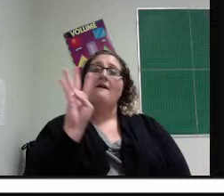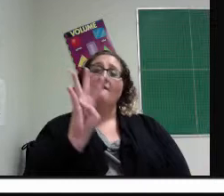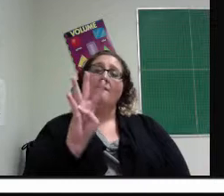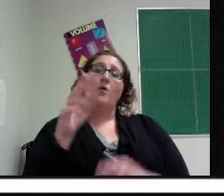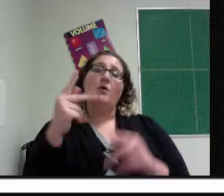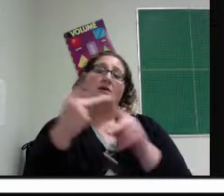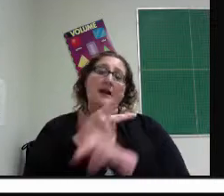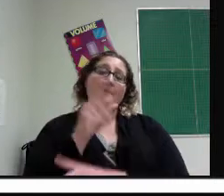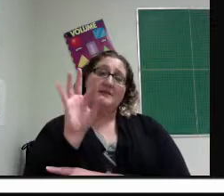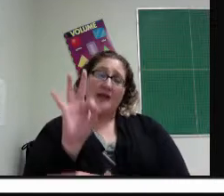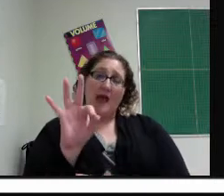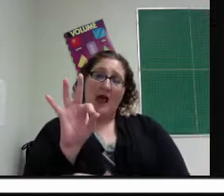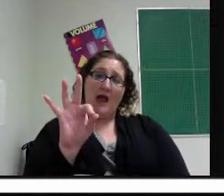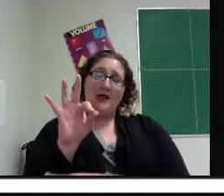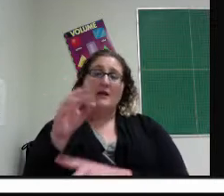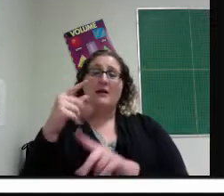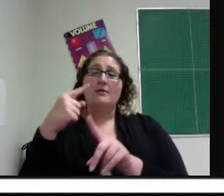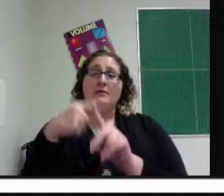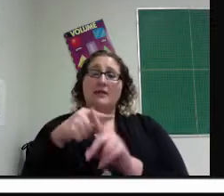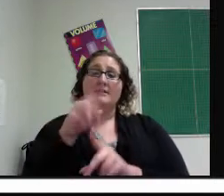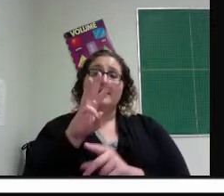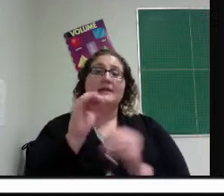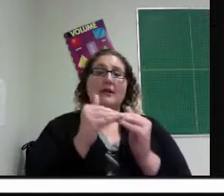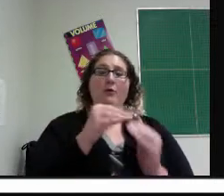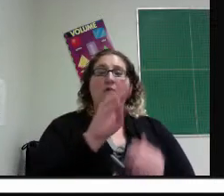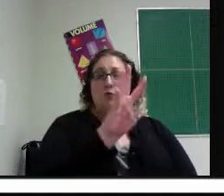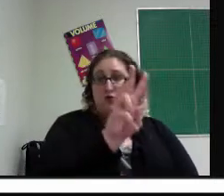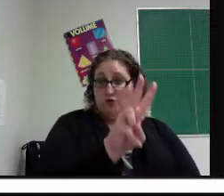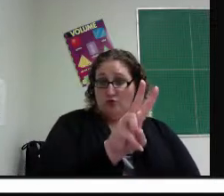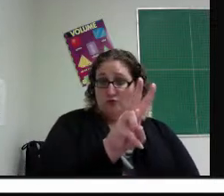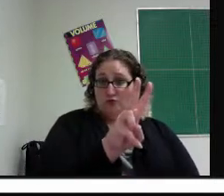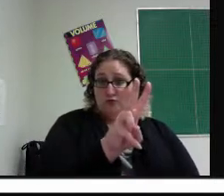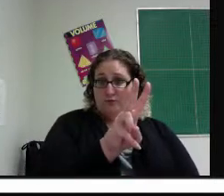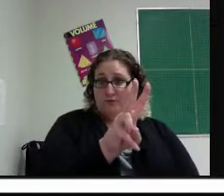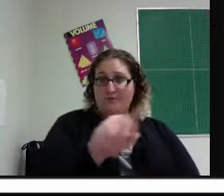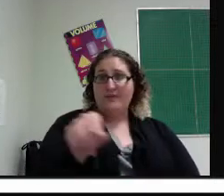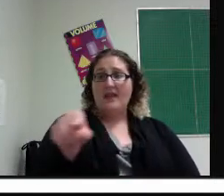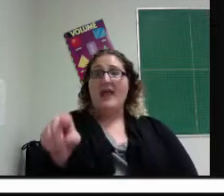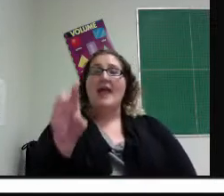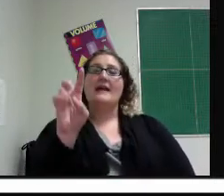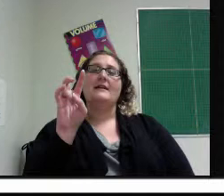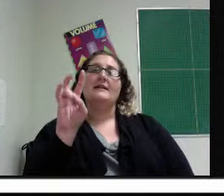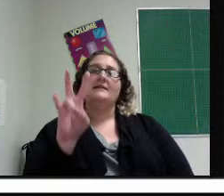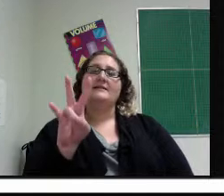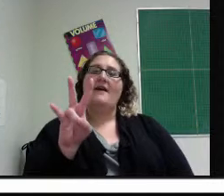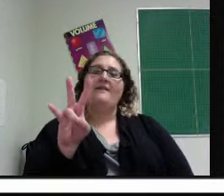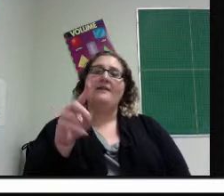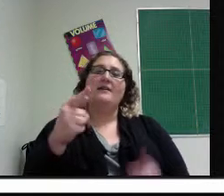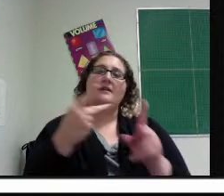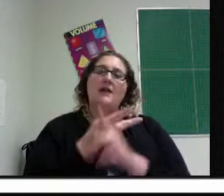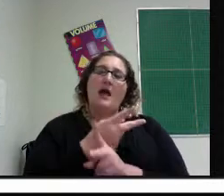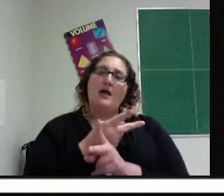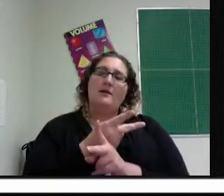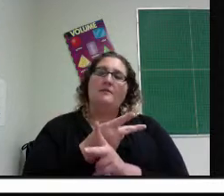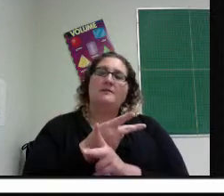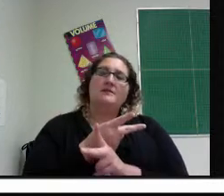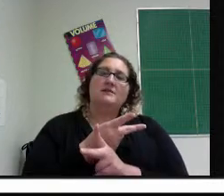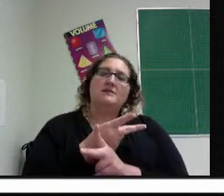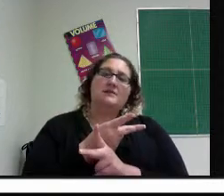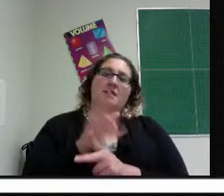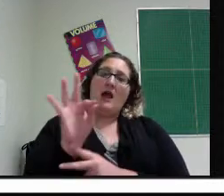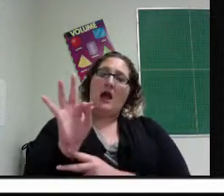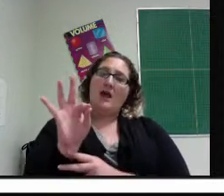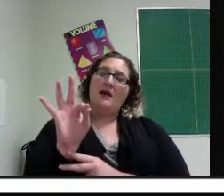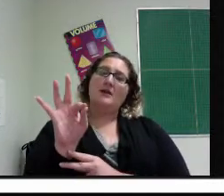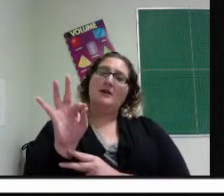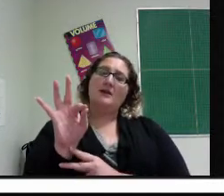times 9 plus 6 would give me 42. And then 7 times